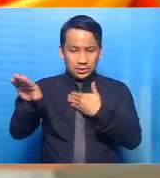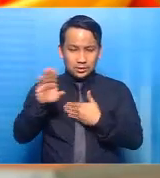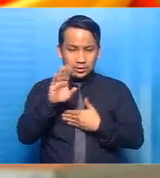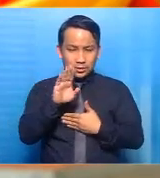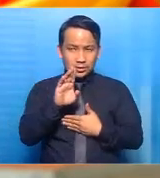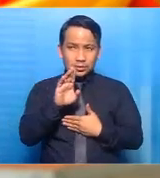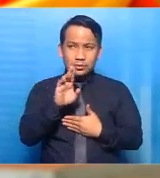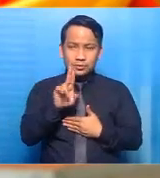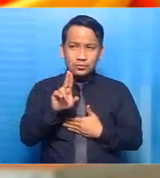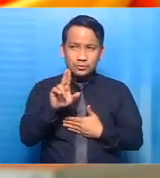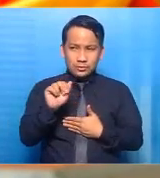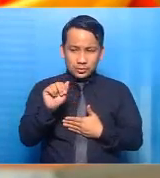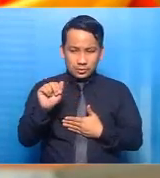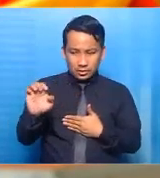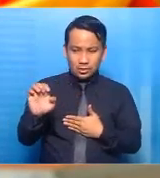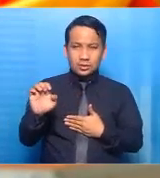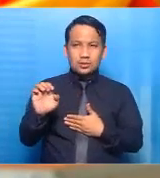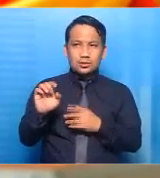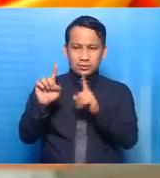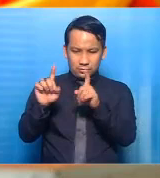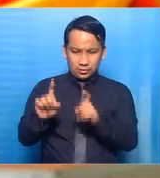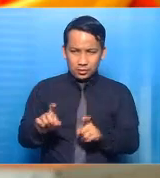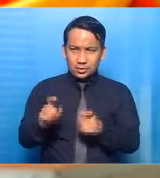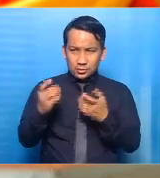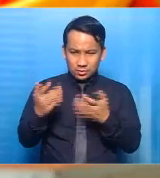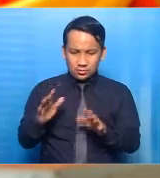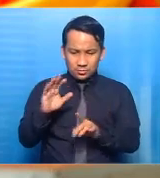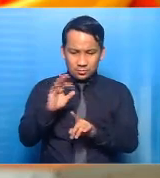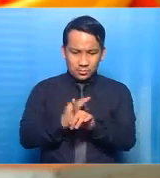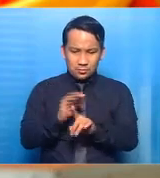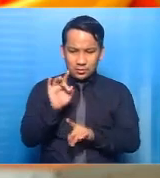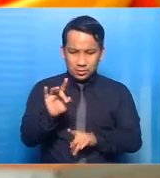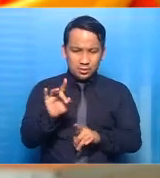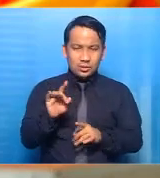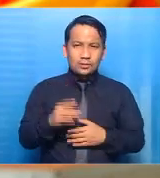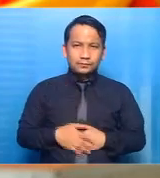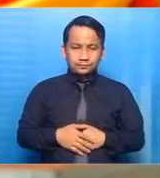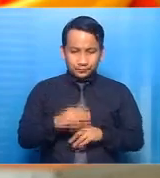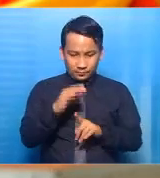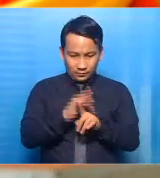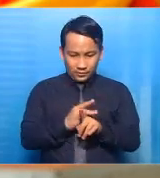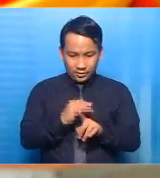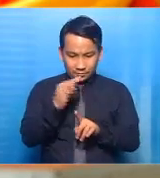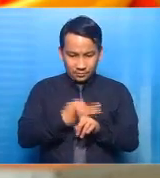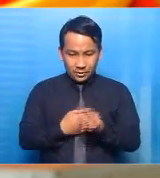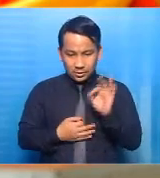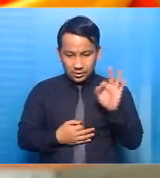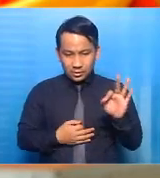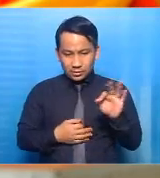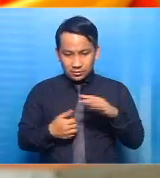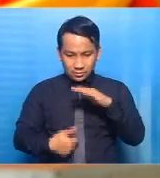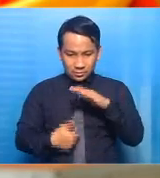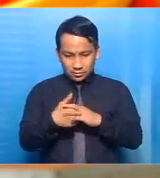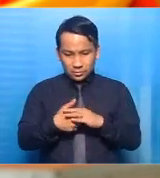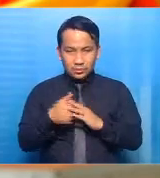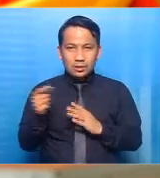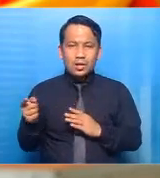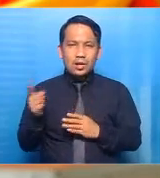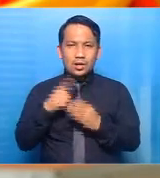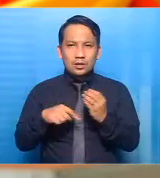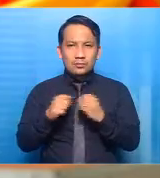UAE. Okay, he was tested on February 8. And on February 9, the results came out and it